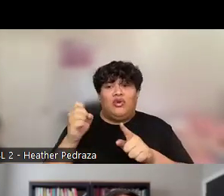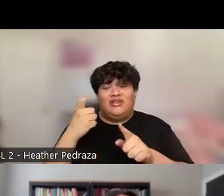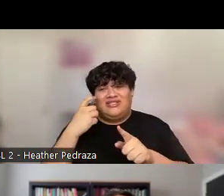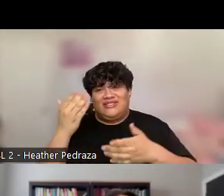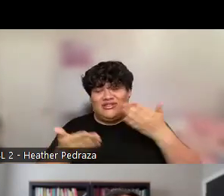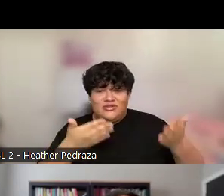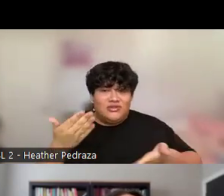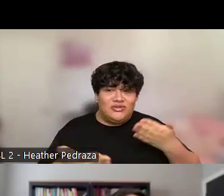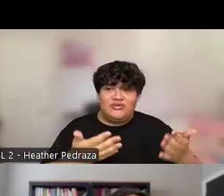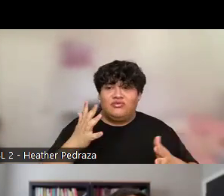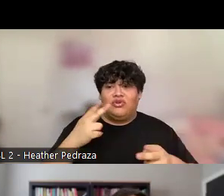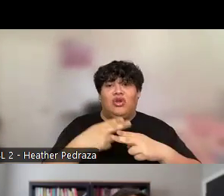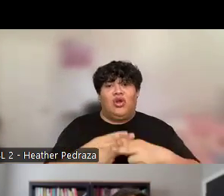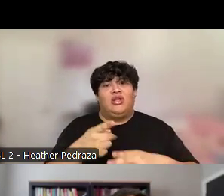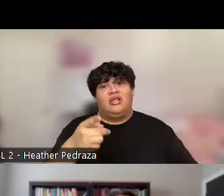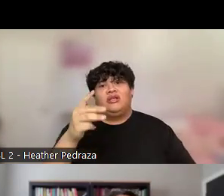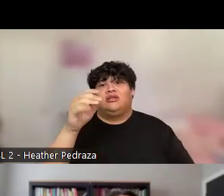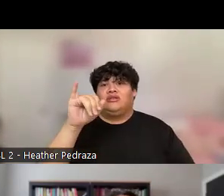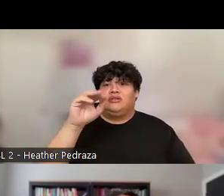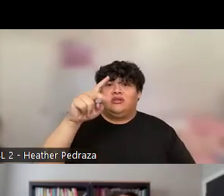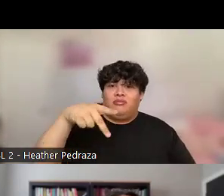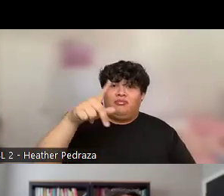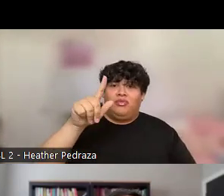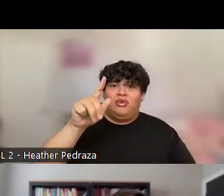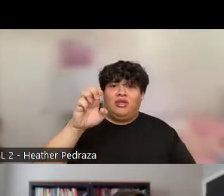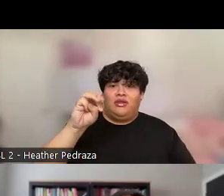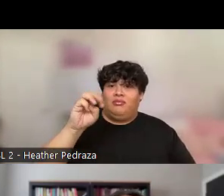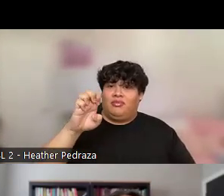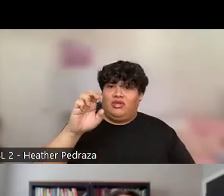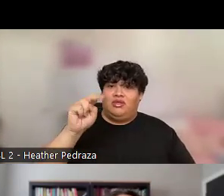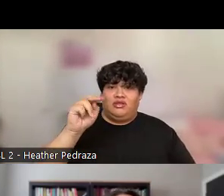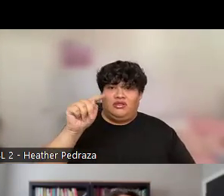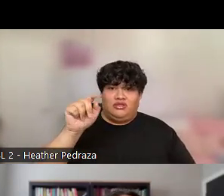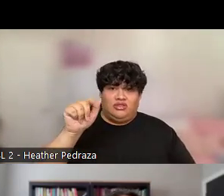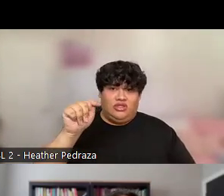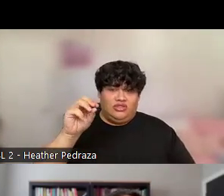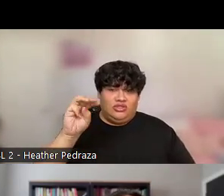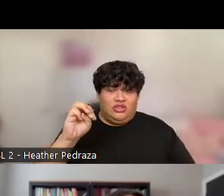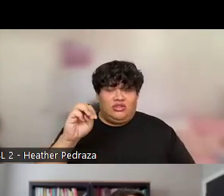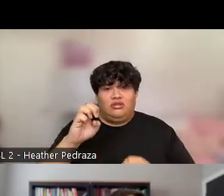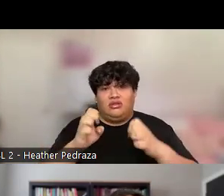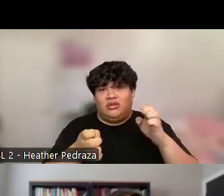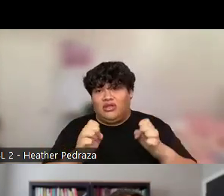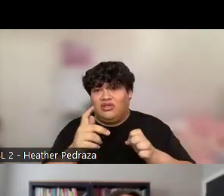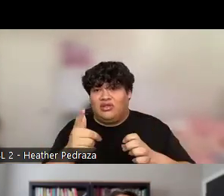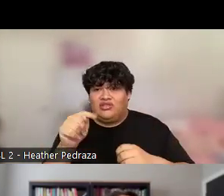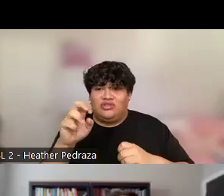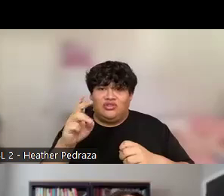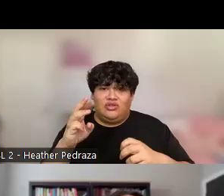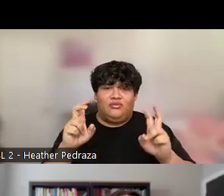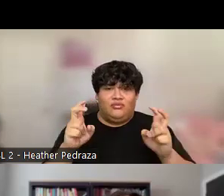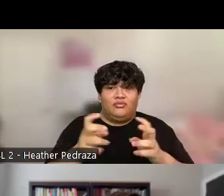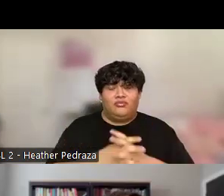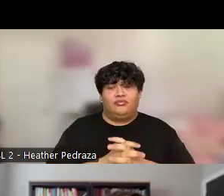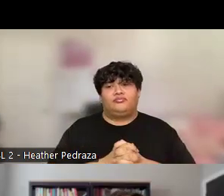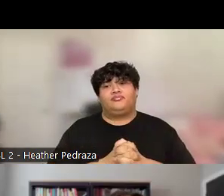introduced, we are calling the implementation of the MPA. So to define that term, we are adapting an existing framework that comes